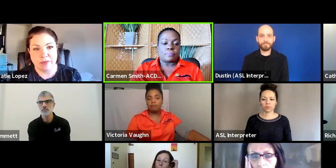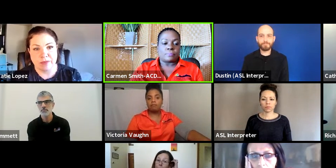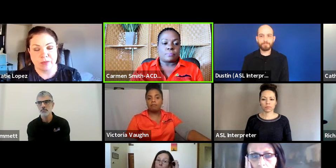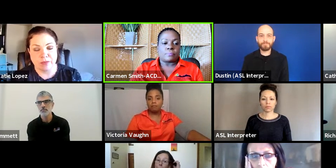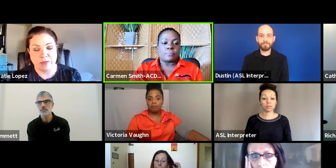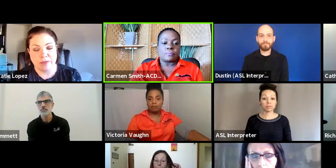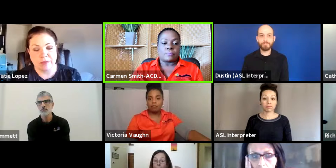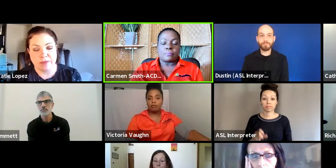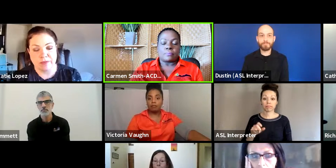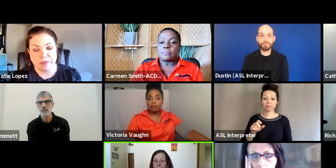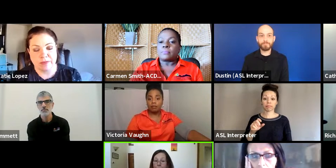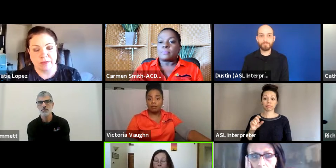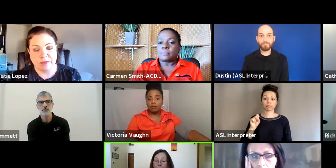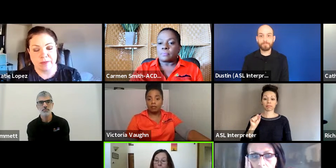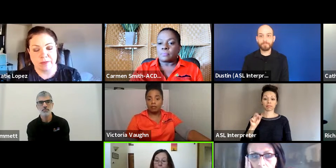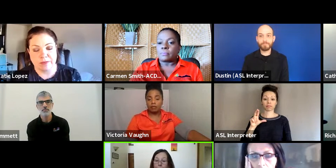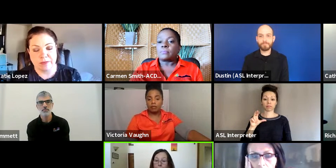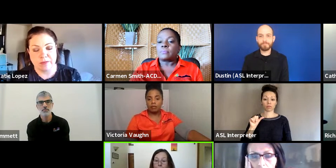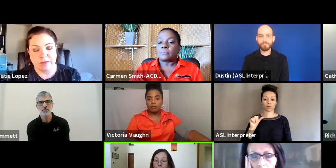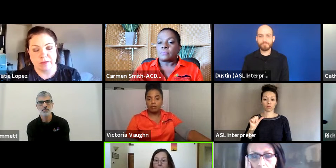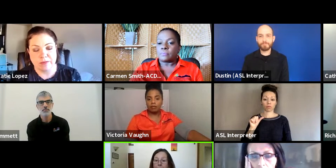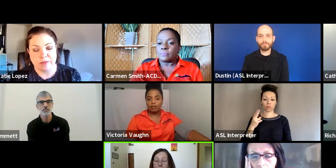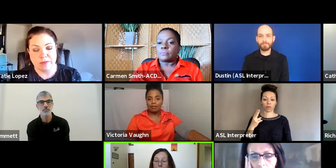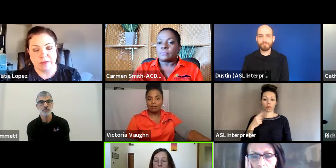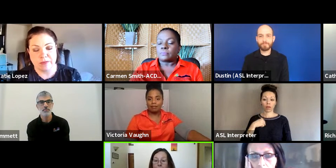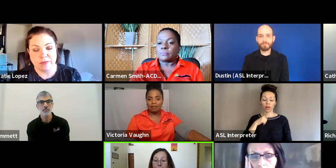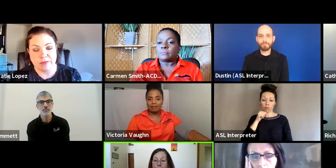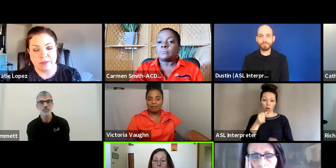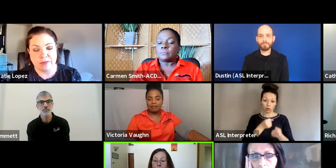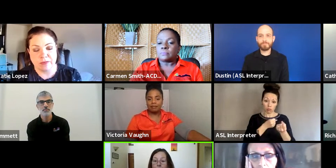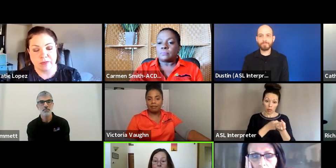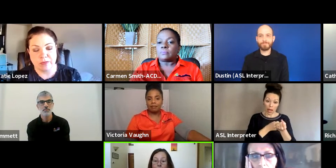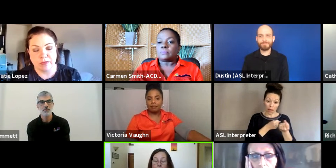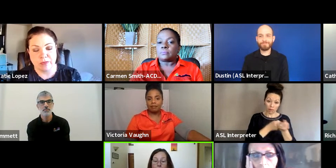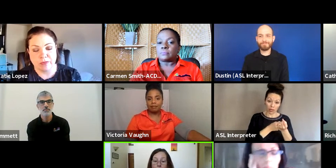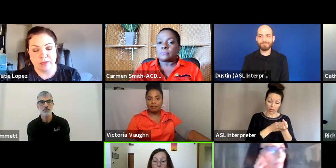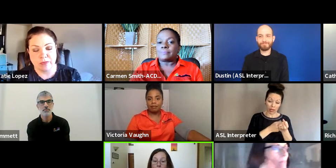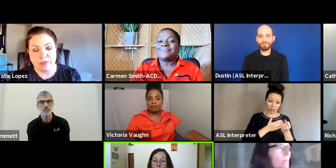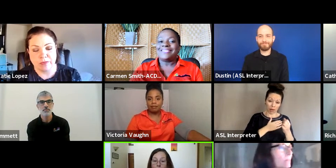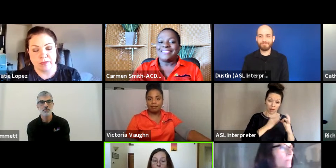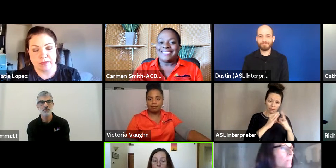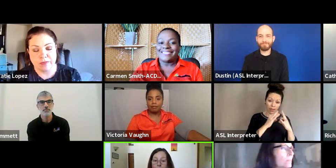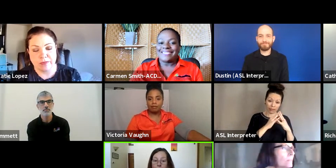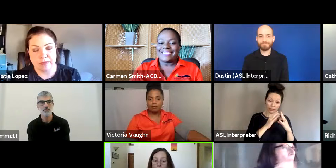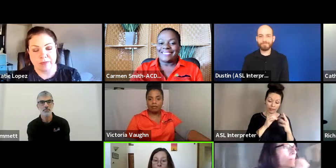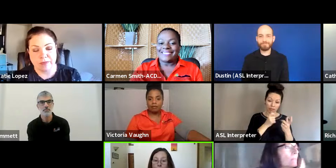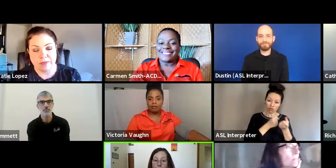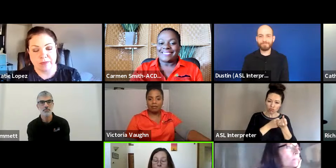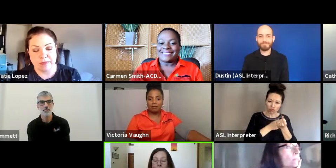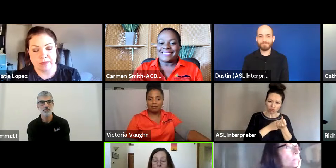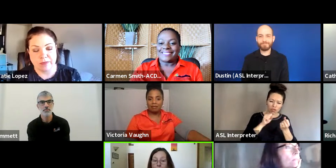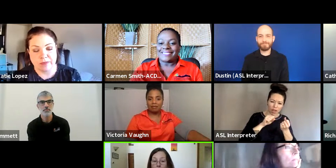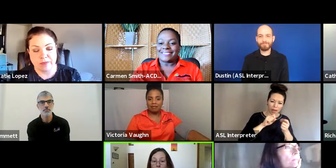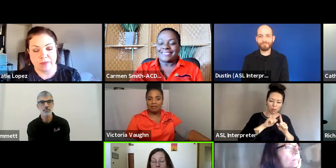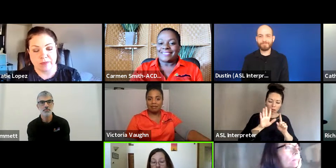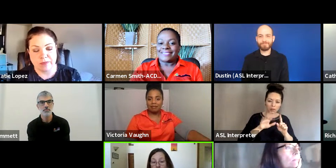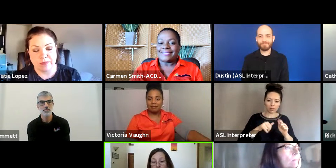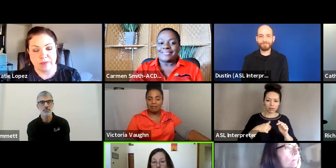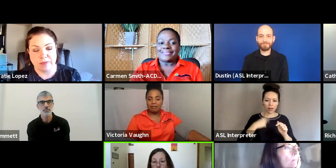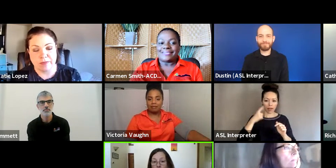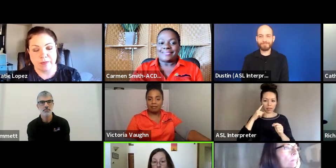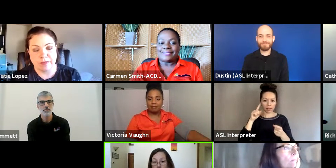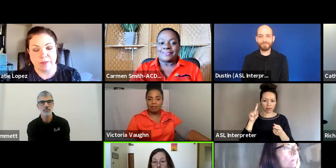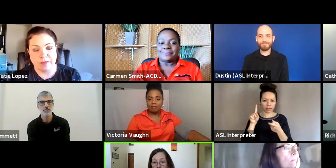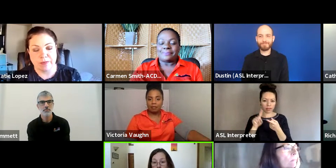Yeah, not to advocate for the Flagstaff site as an option, but I think it's much less